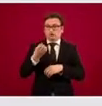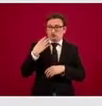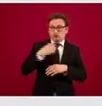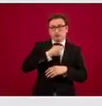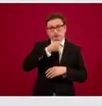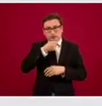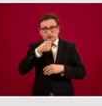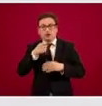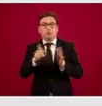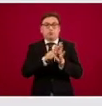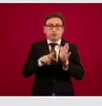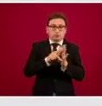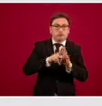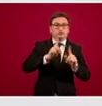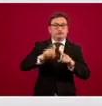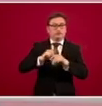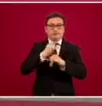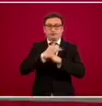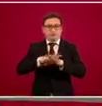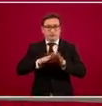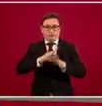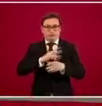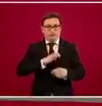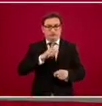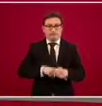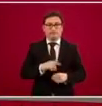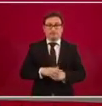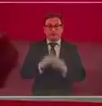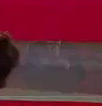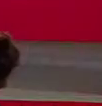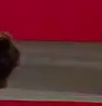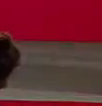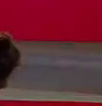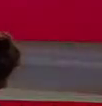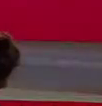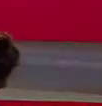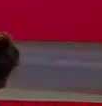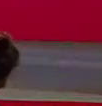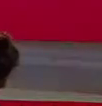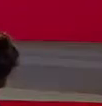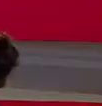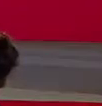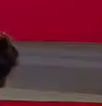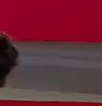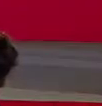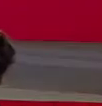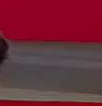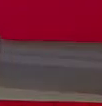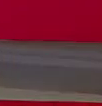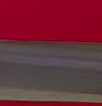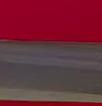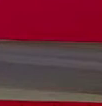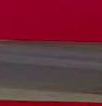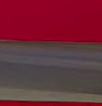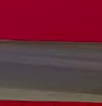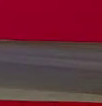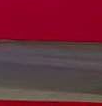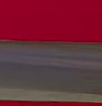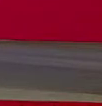we have another section for the daily report, the press conferences, and other interesting